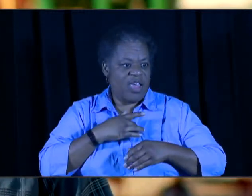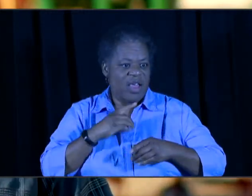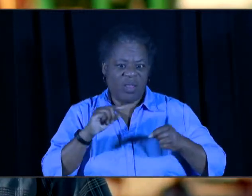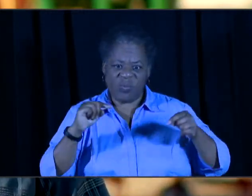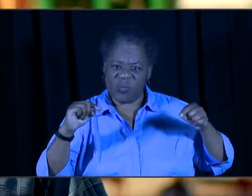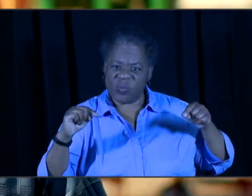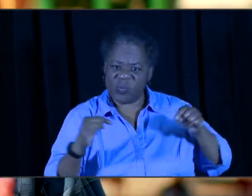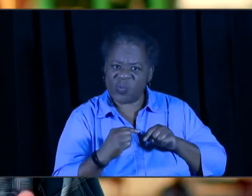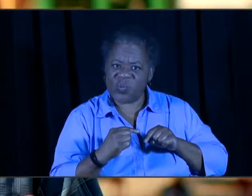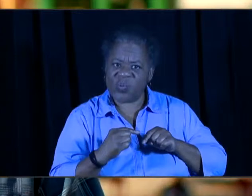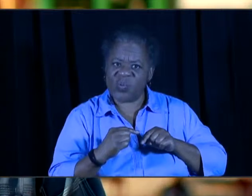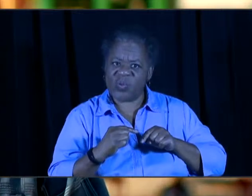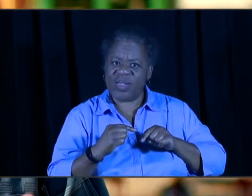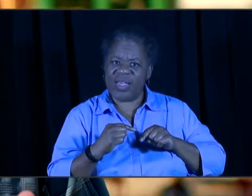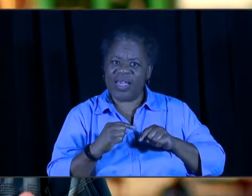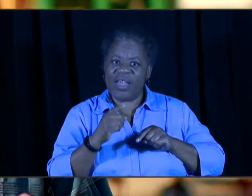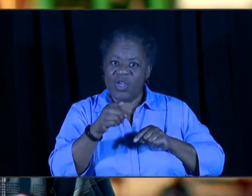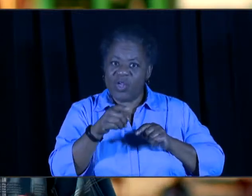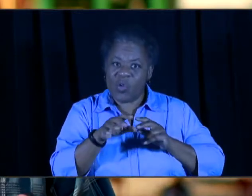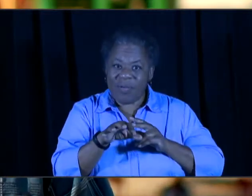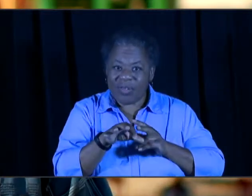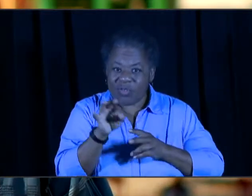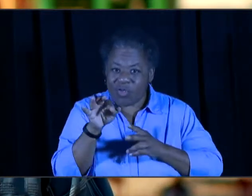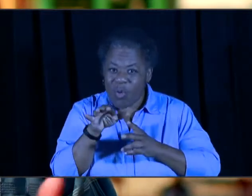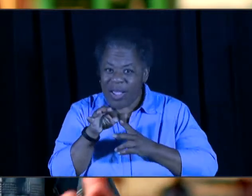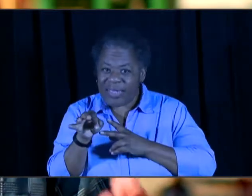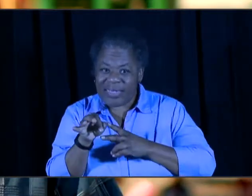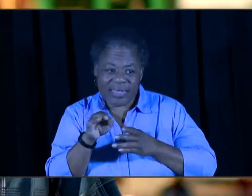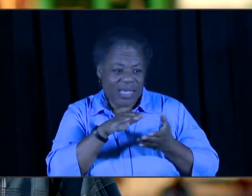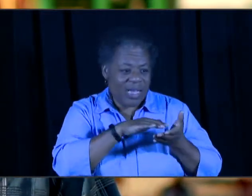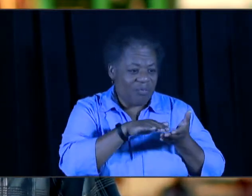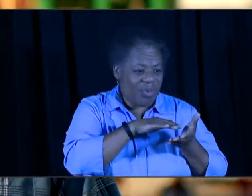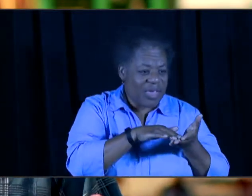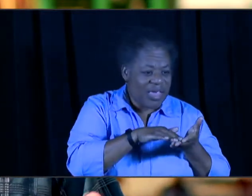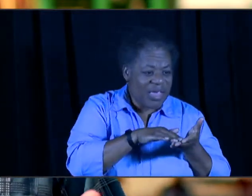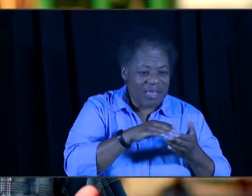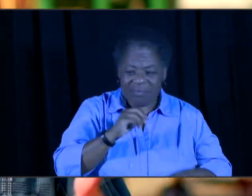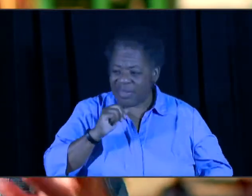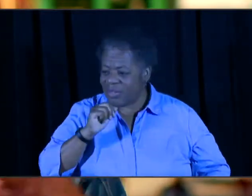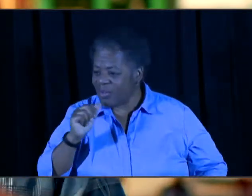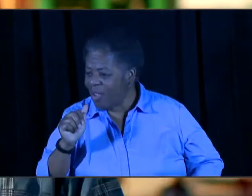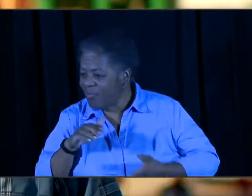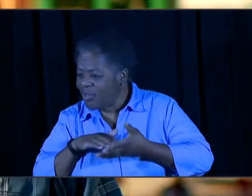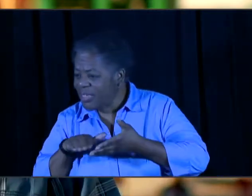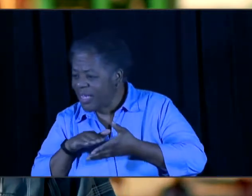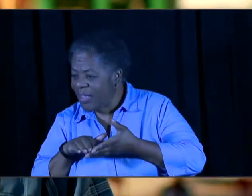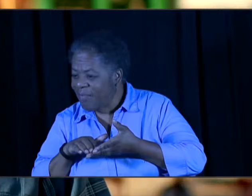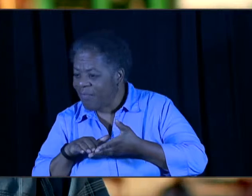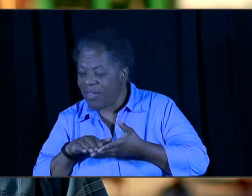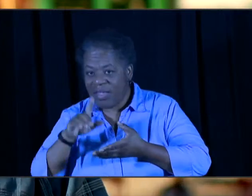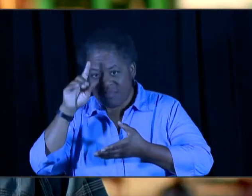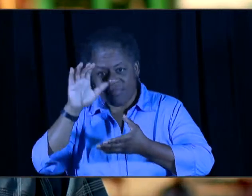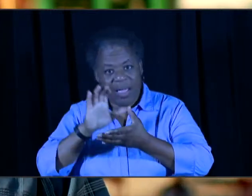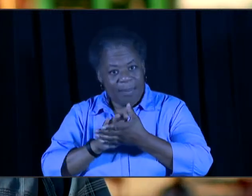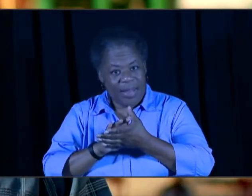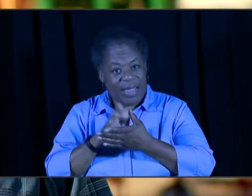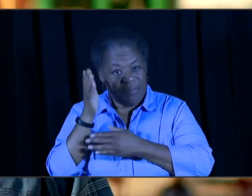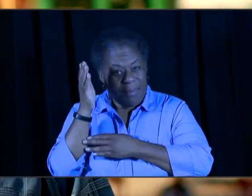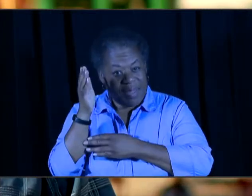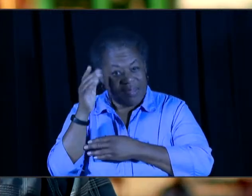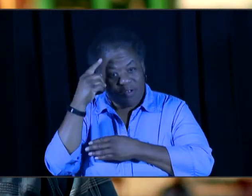someone and you have a choice to make about whether to forgive or not, then I believe this message just may be for you.